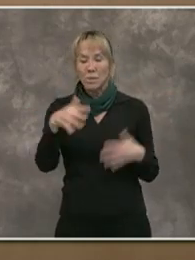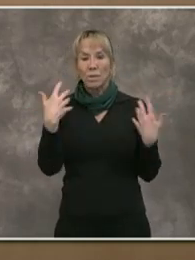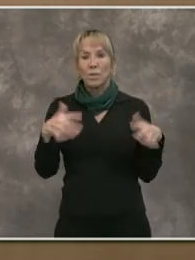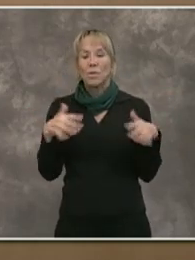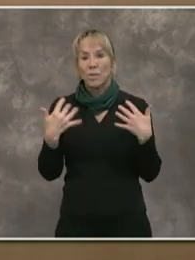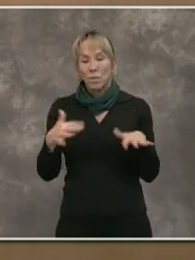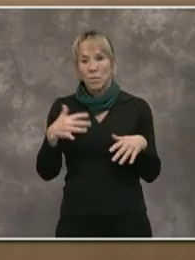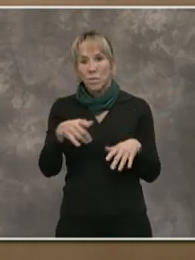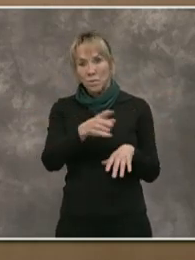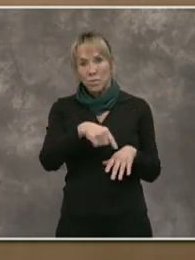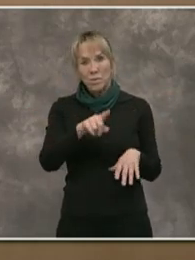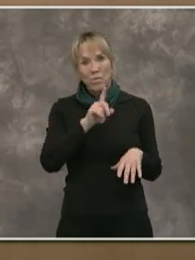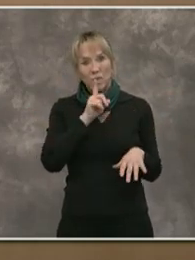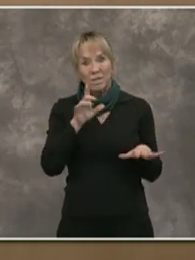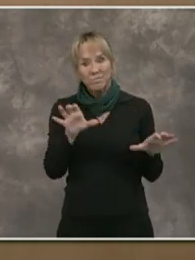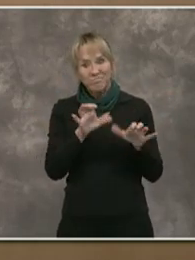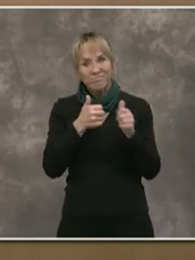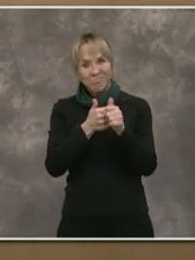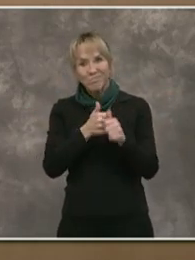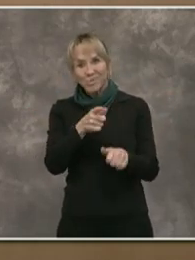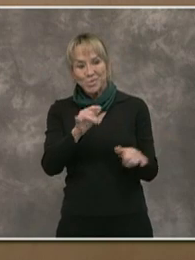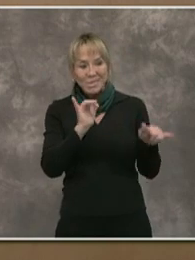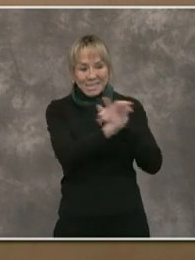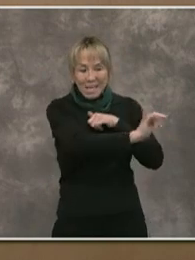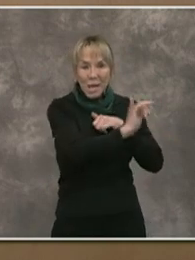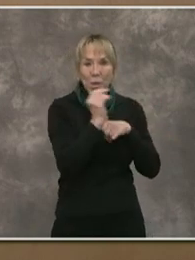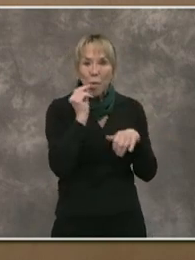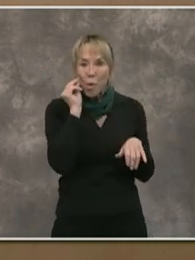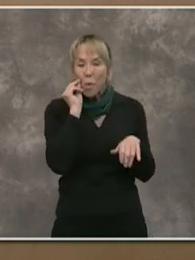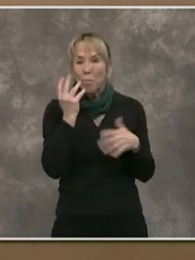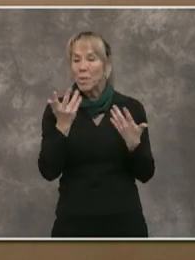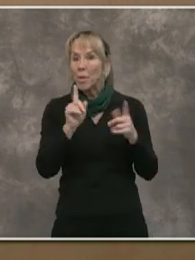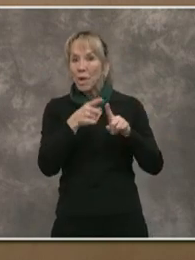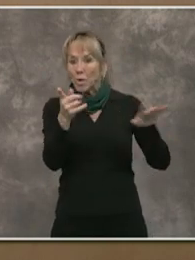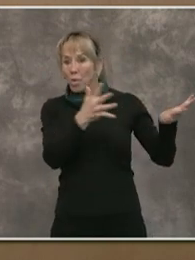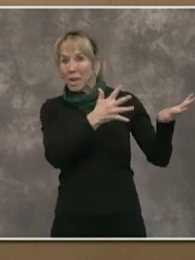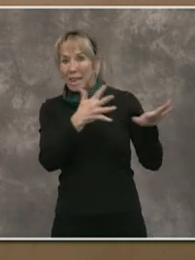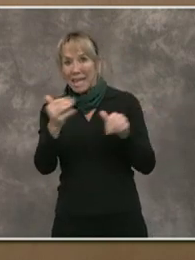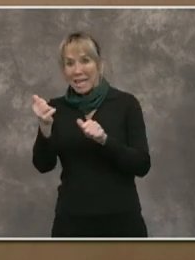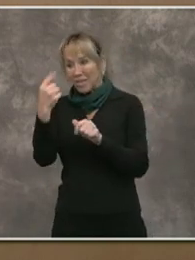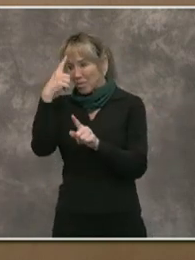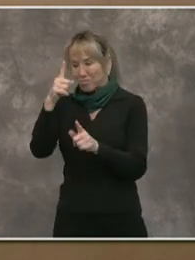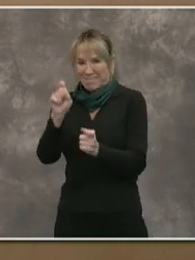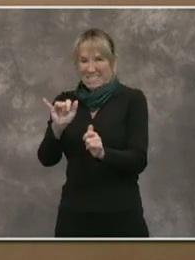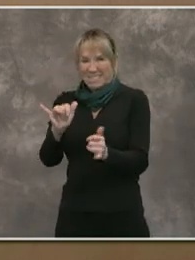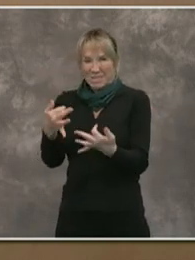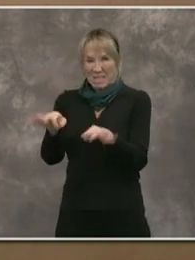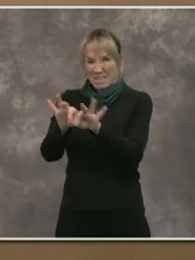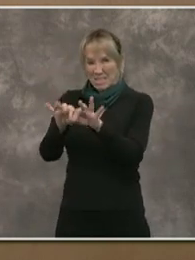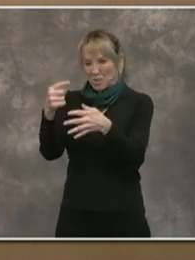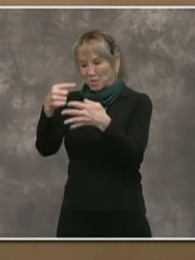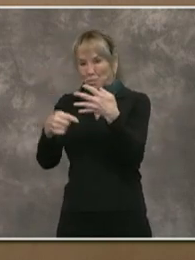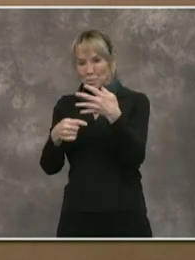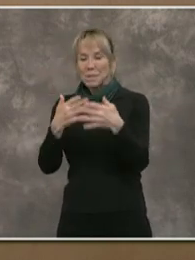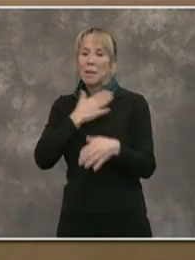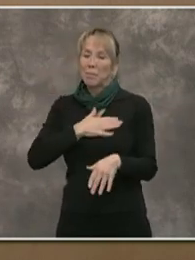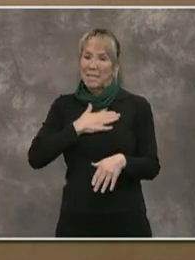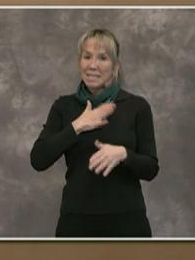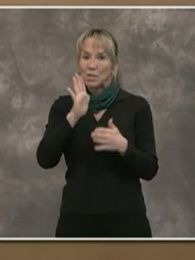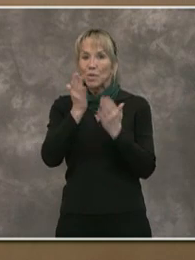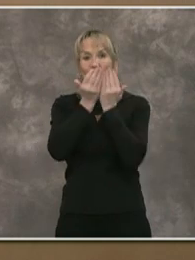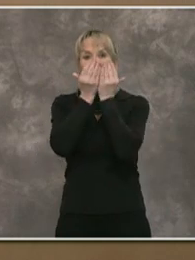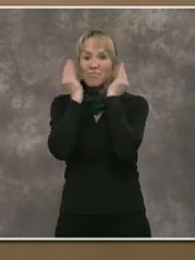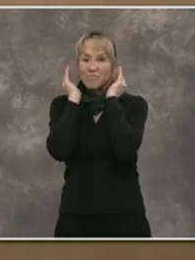part to stay at home, and when you leave your residence for essential reasons, we want you to please cover your face in